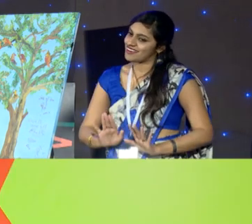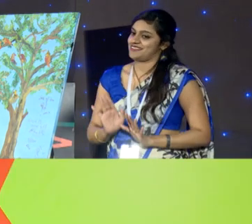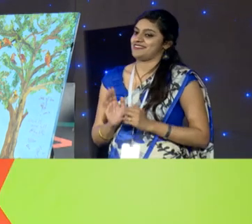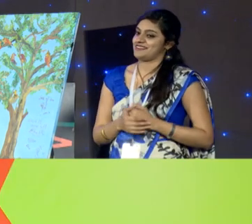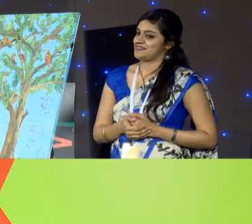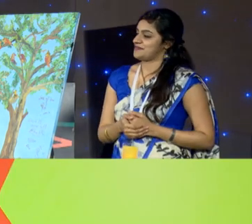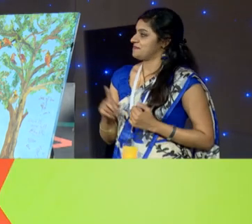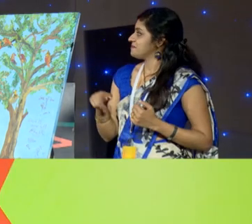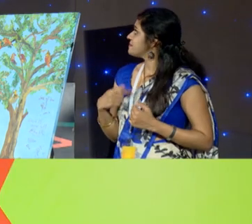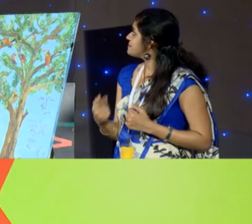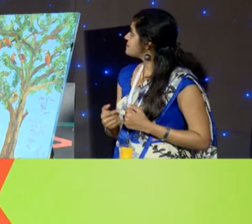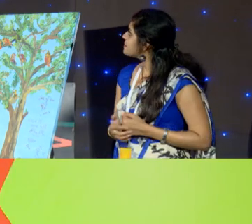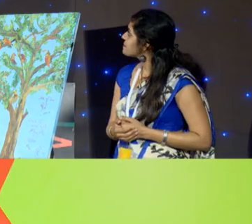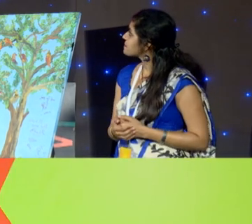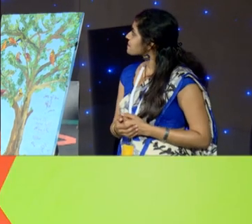campus. Next, please.